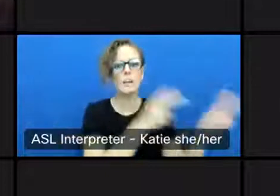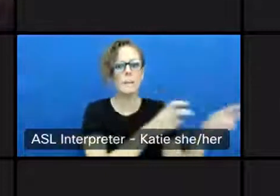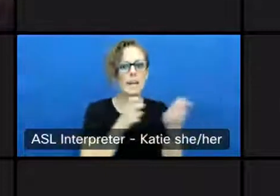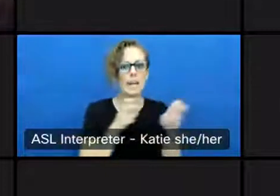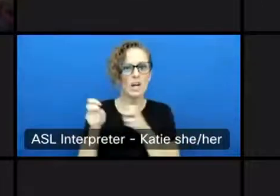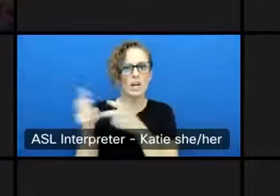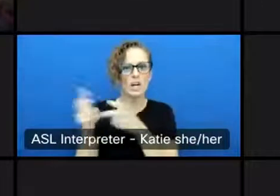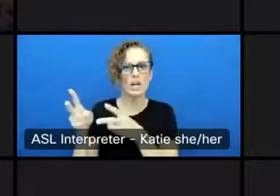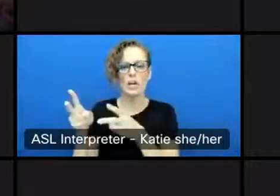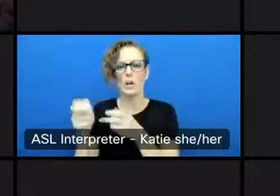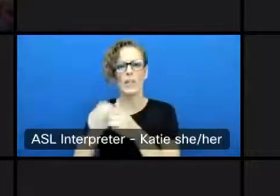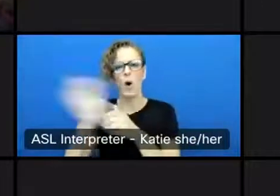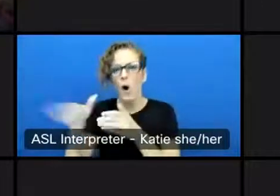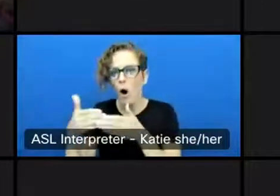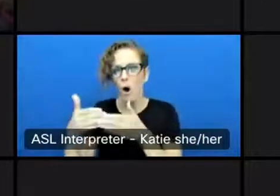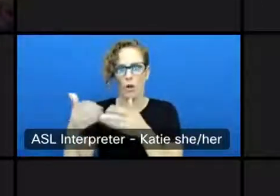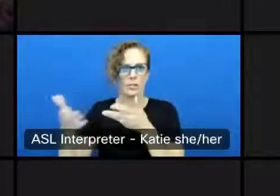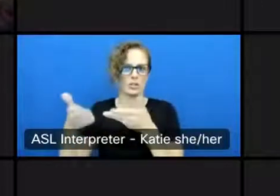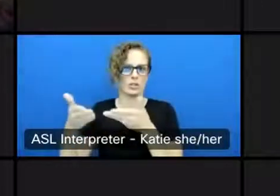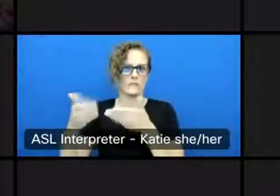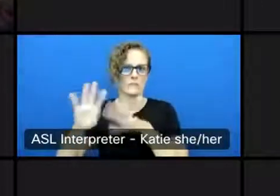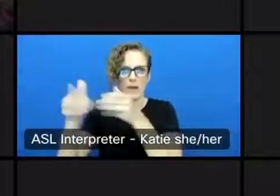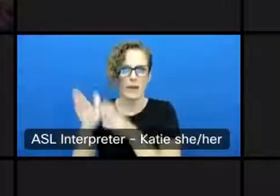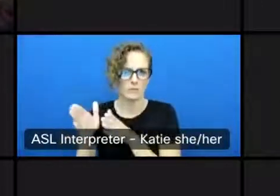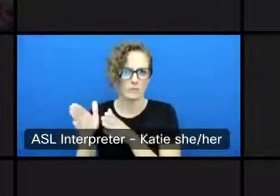the transition for alternative services. And so